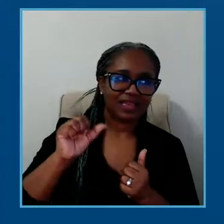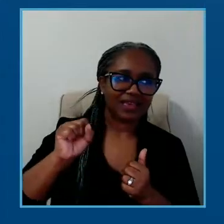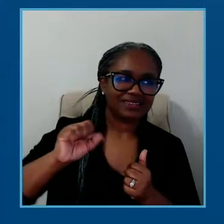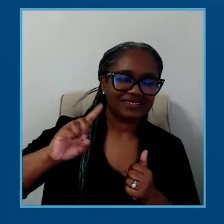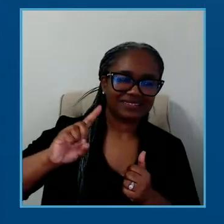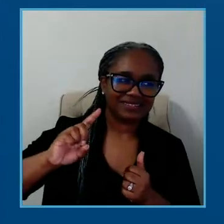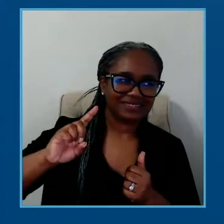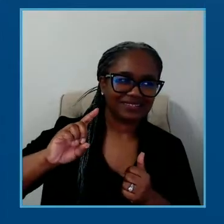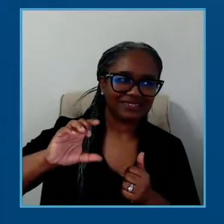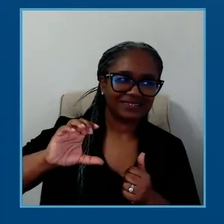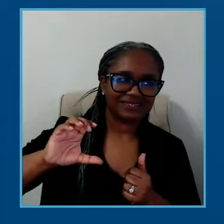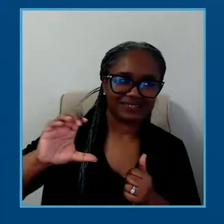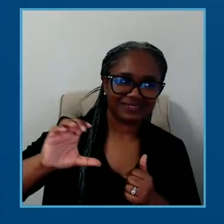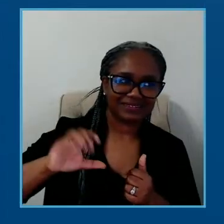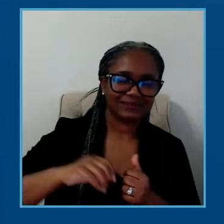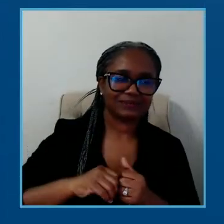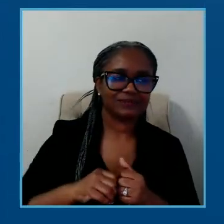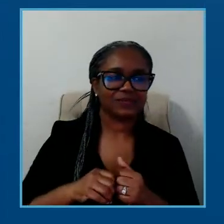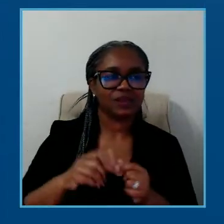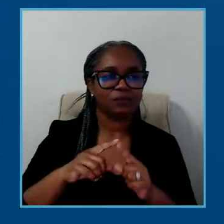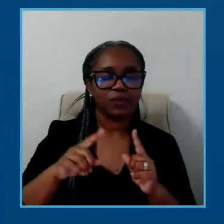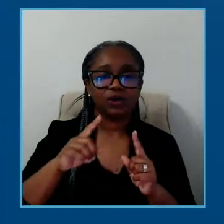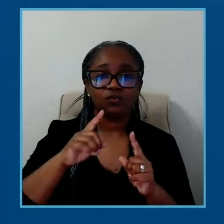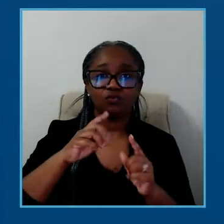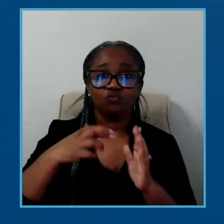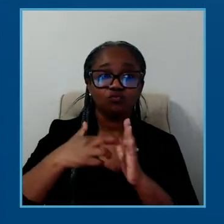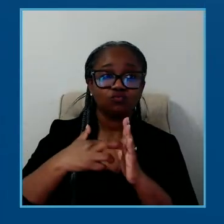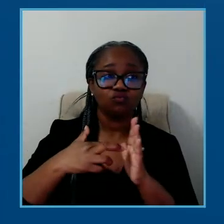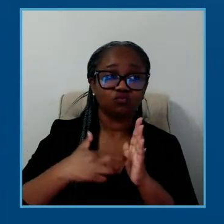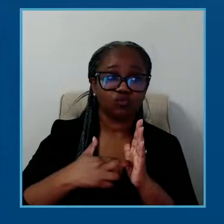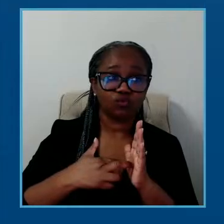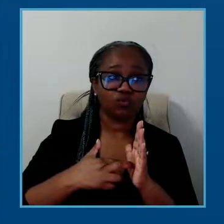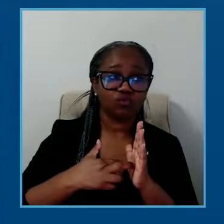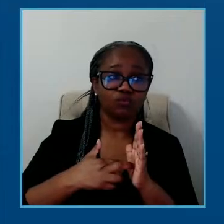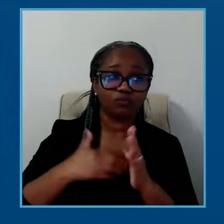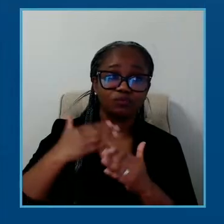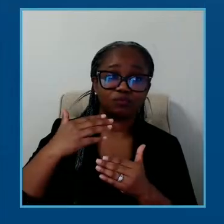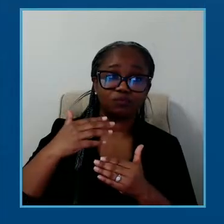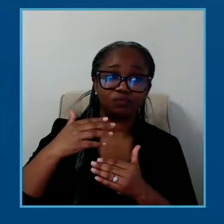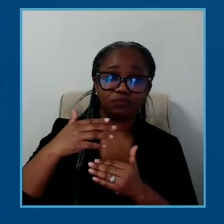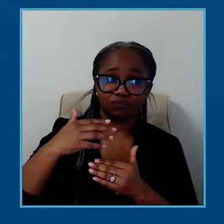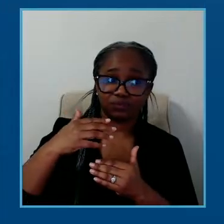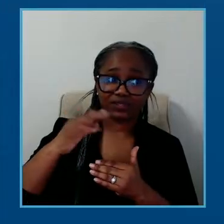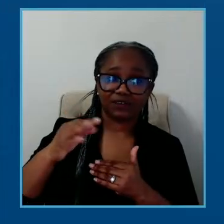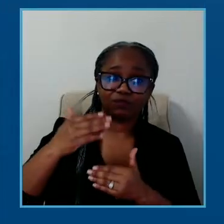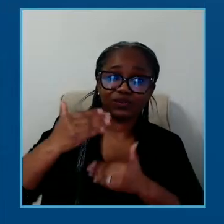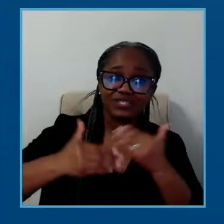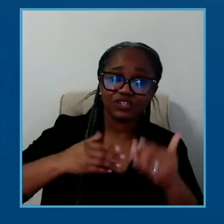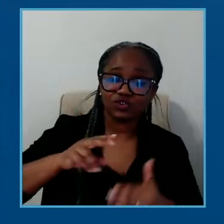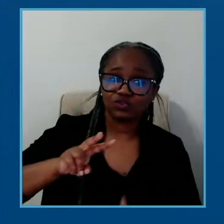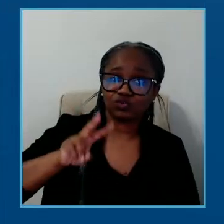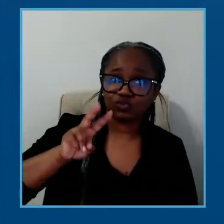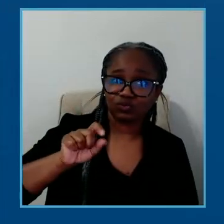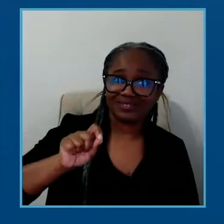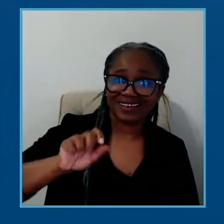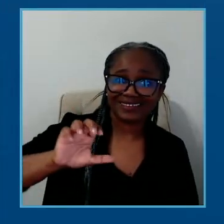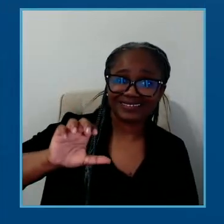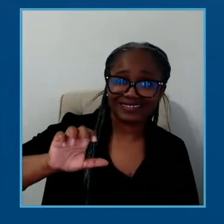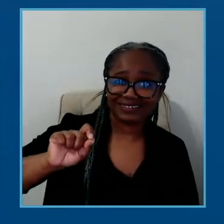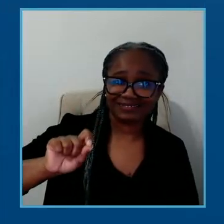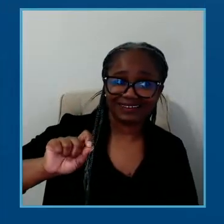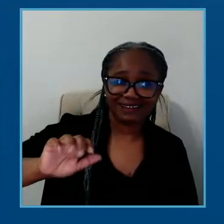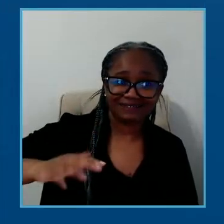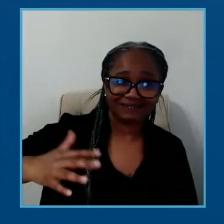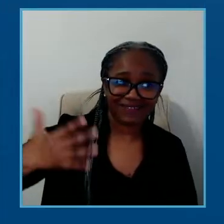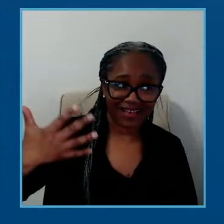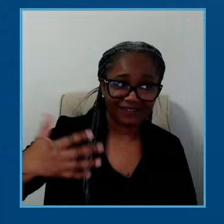Procedure 2.C.5 says, in the election of 3 remaining vice chairpersons, provision will be made to elect the appropriate number